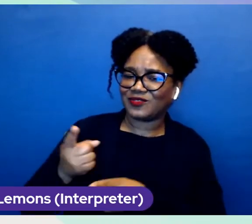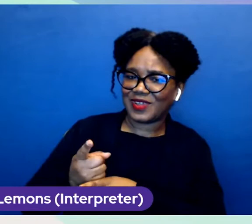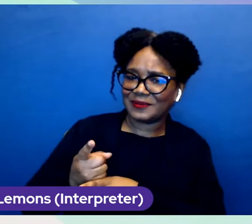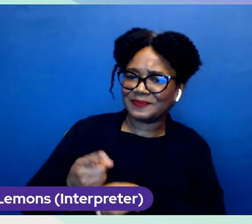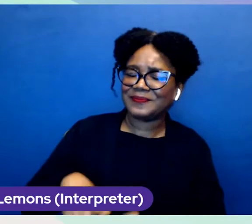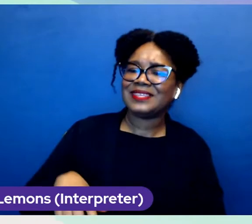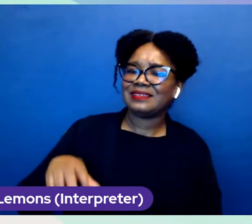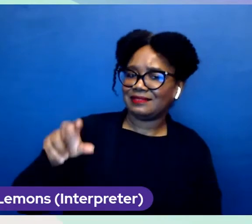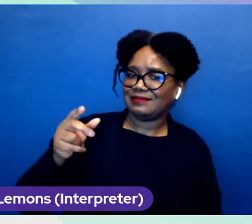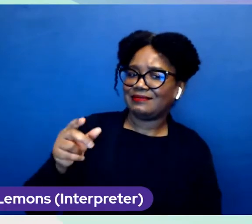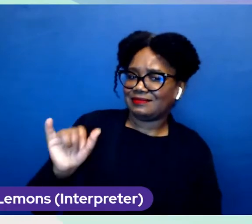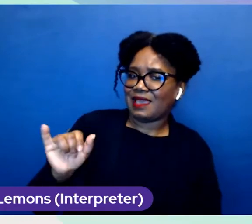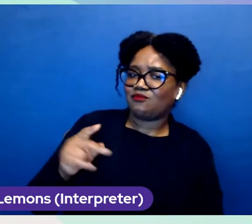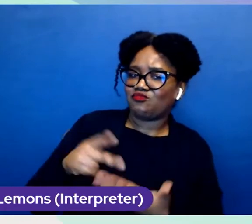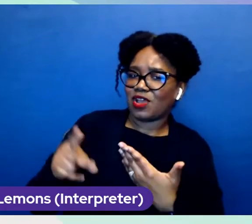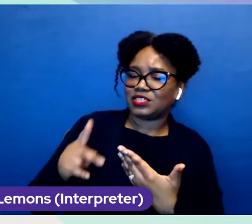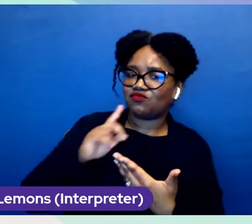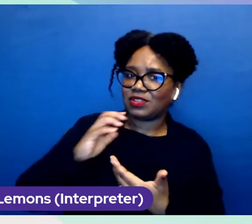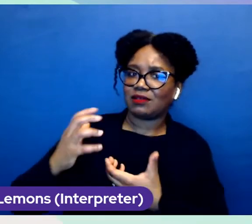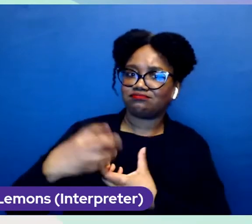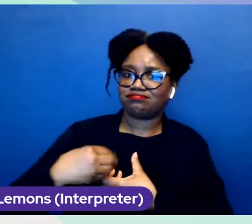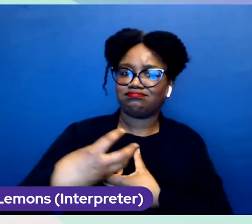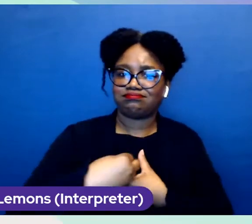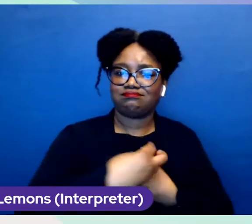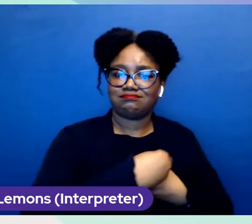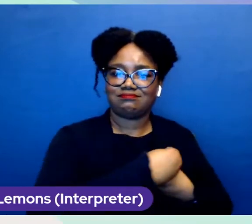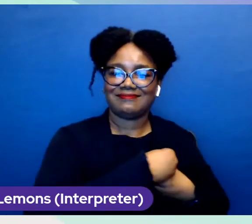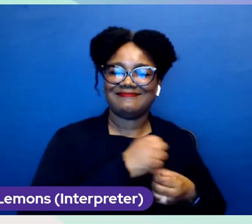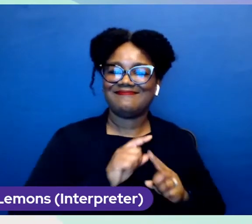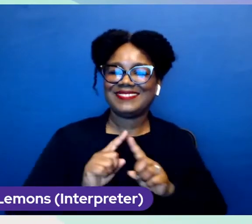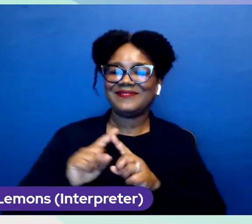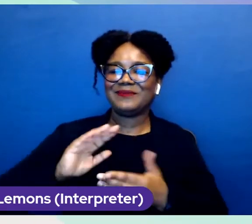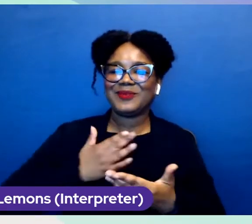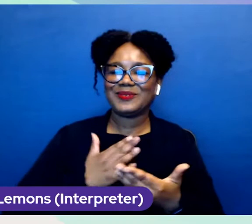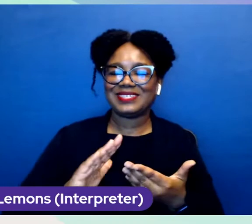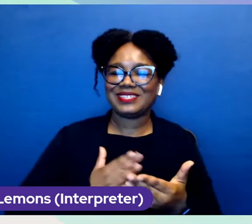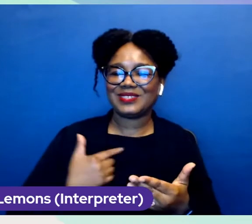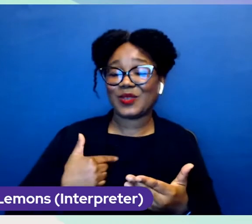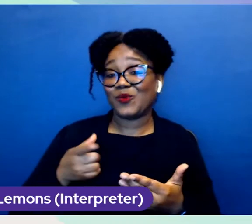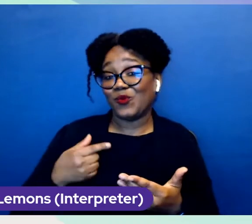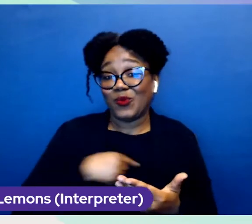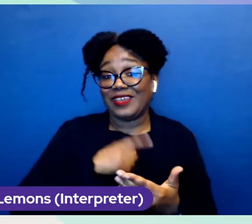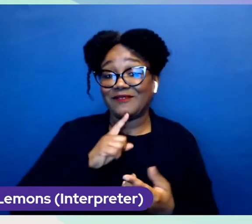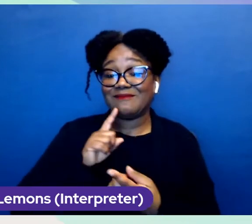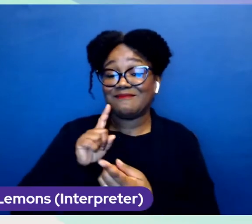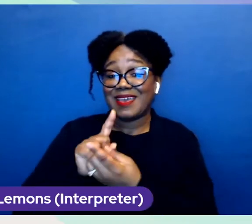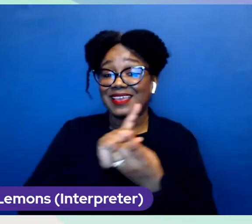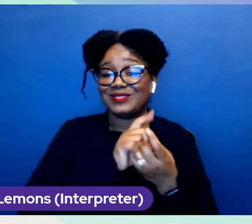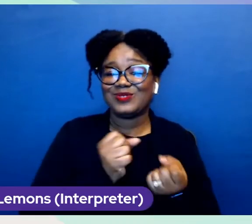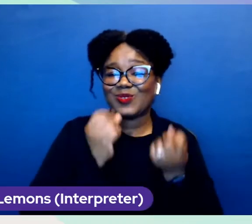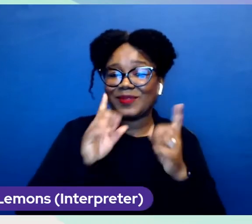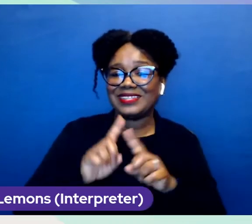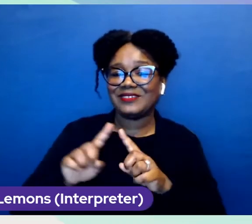musicians, and every year we keep adding new musicians. So you've met so many musicians from the 11 countries that share the Nile River, and you've learned